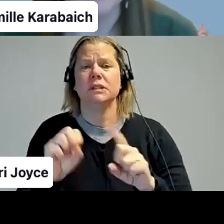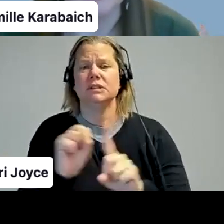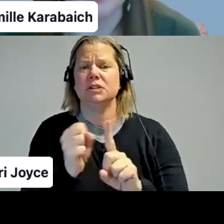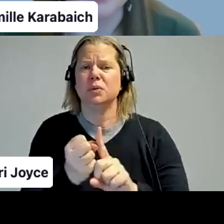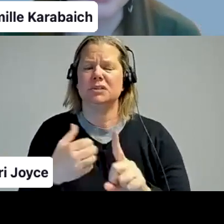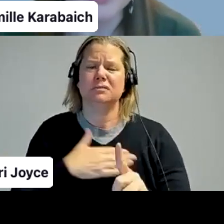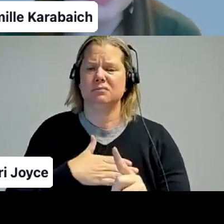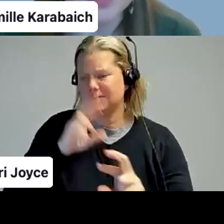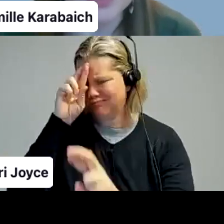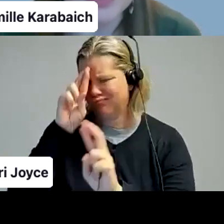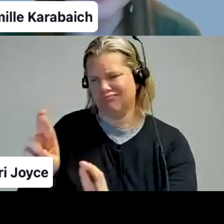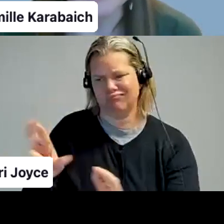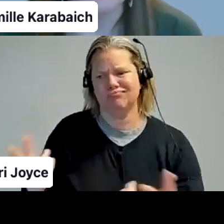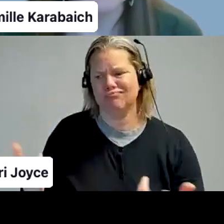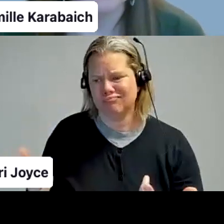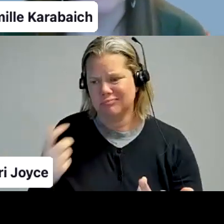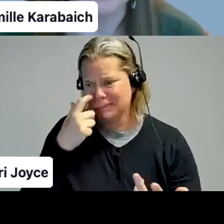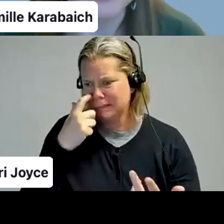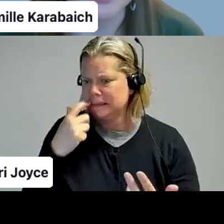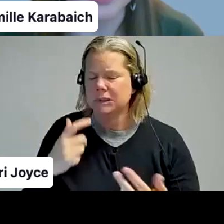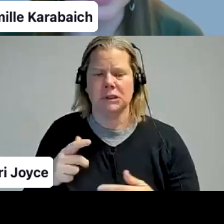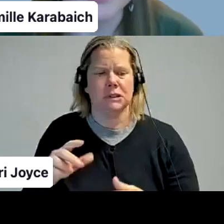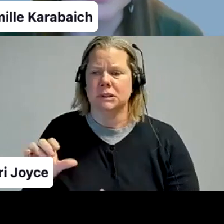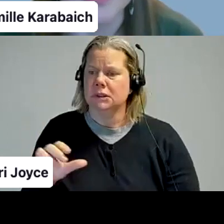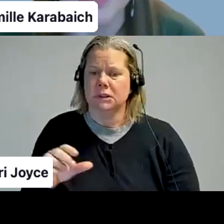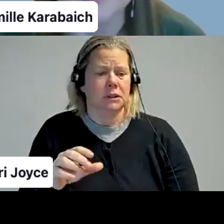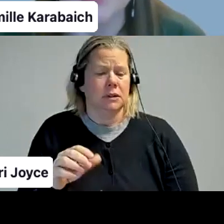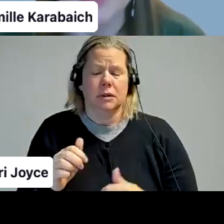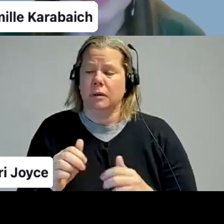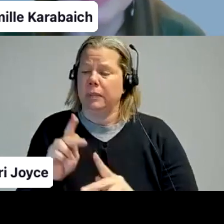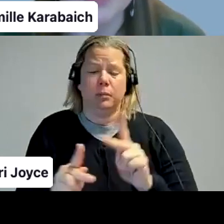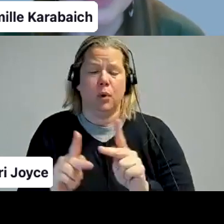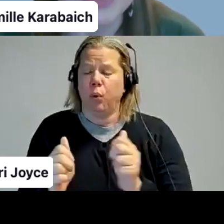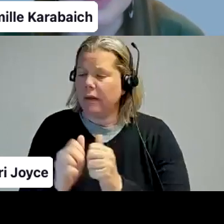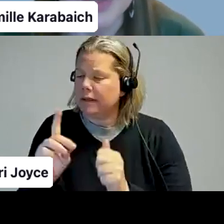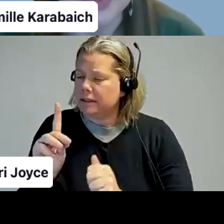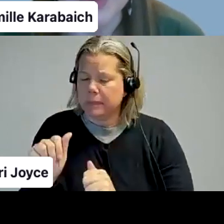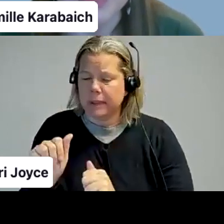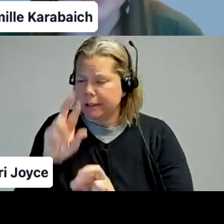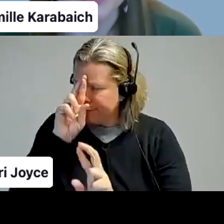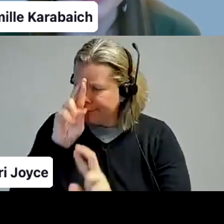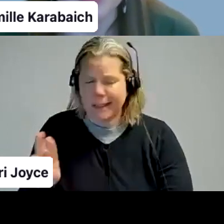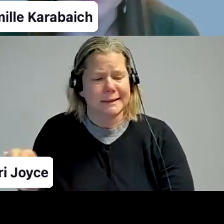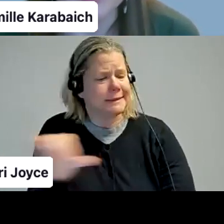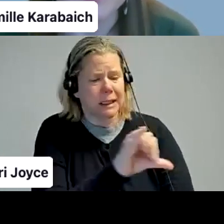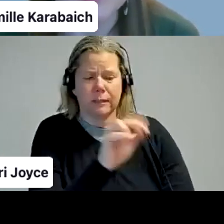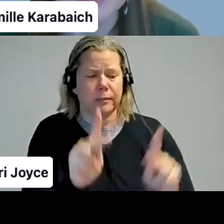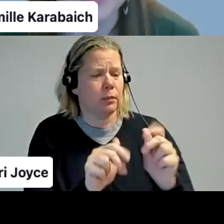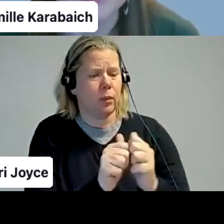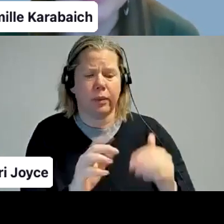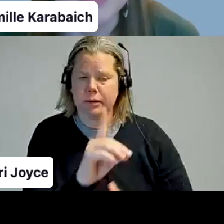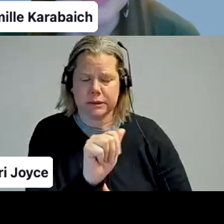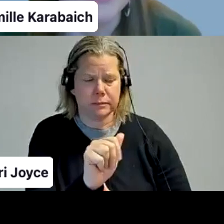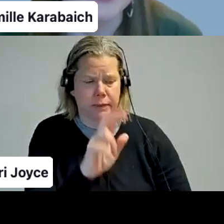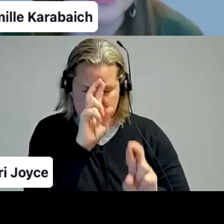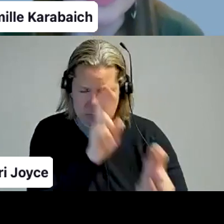people with disabilities the same as people without disabilities. So again, it's helpful to start by assuring them of your support for service